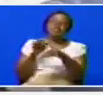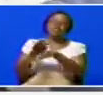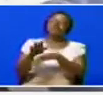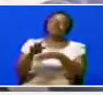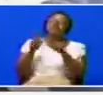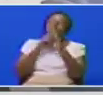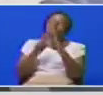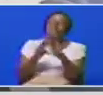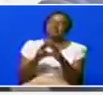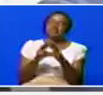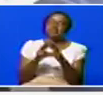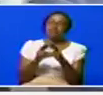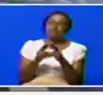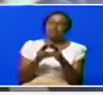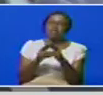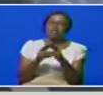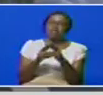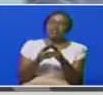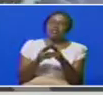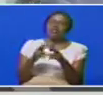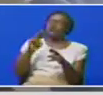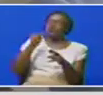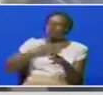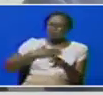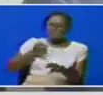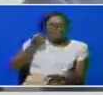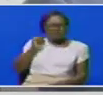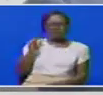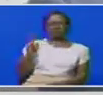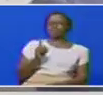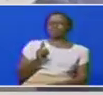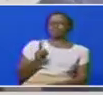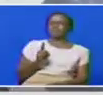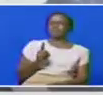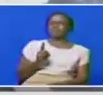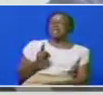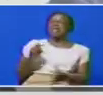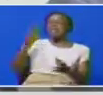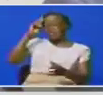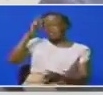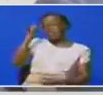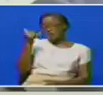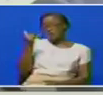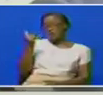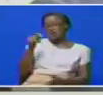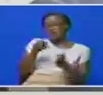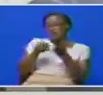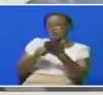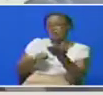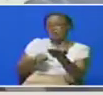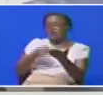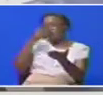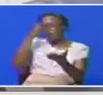of the results. That nobody is denying. And the reason there is a problem with the transmission of the results is